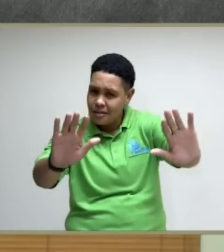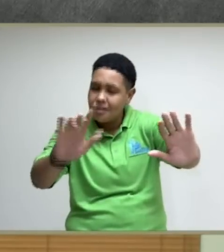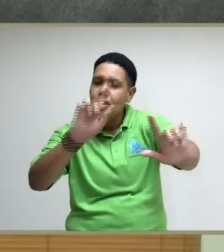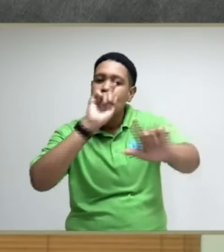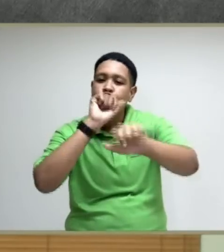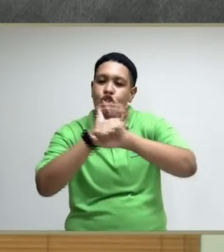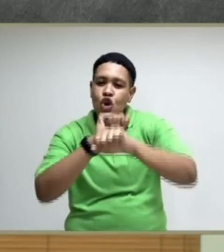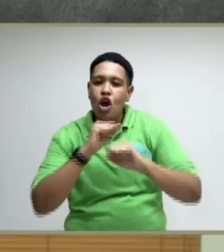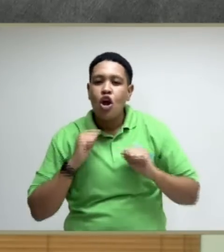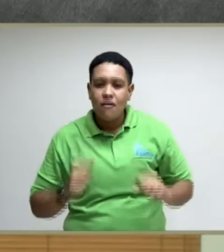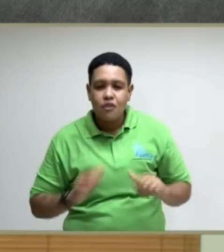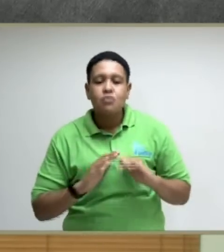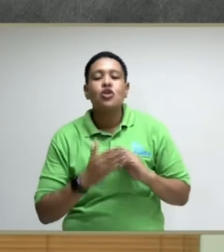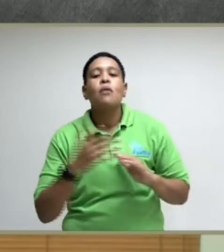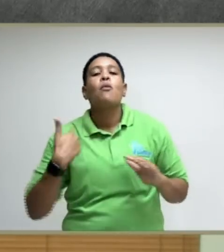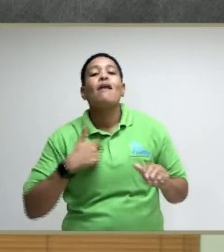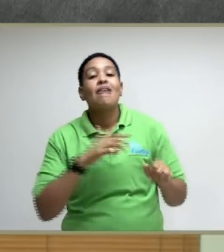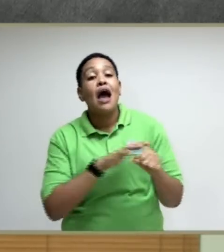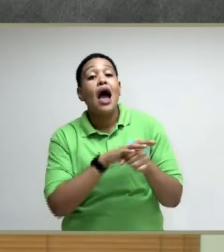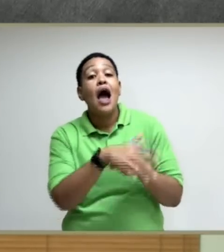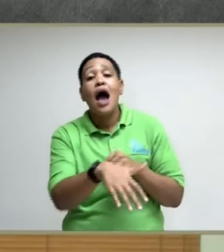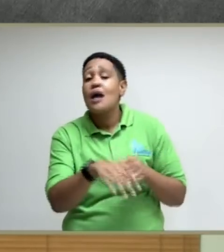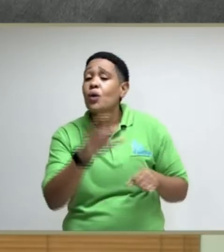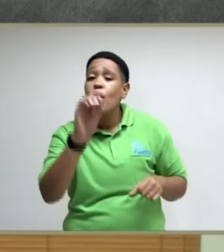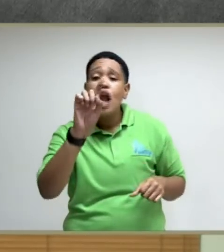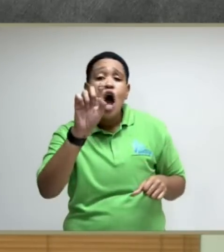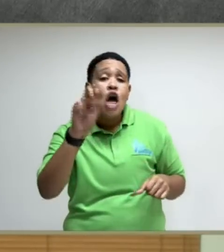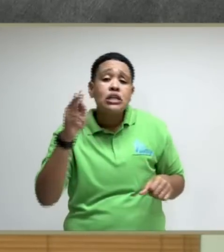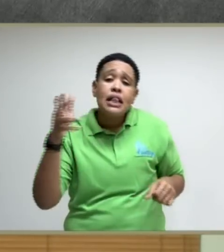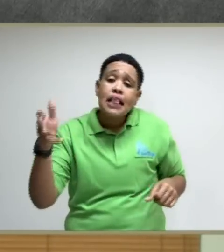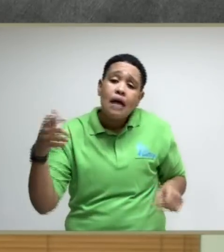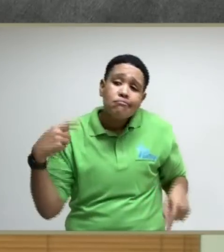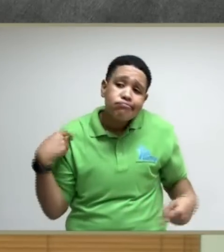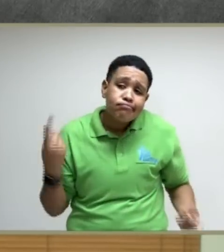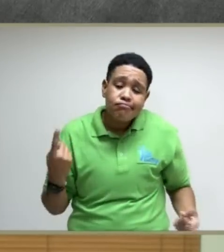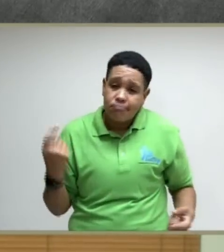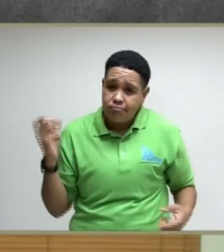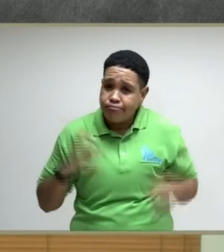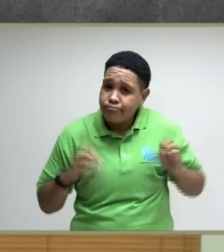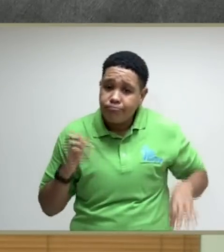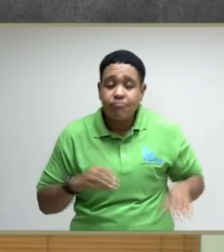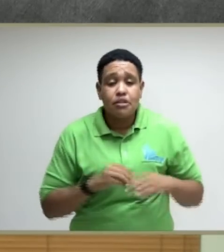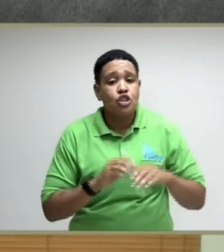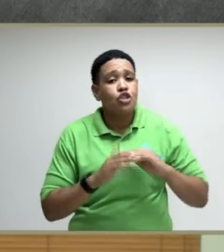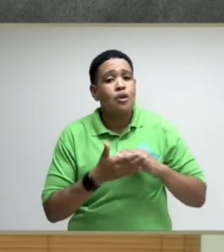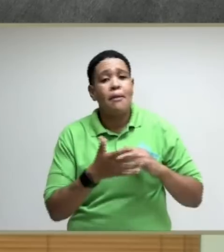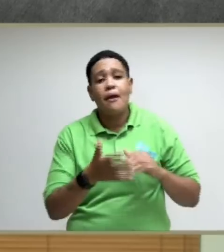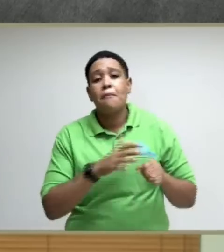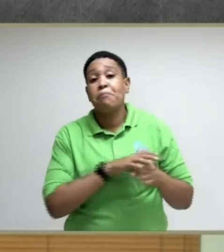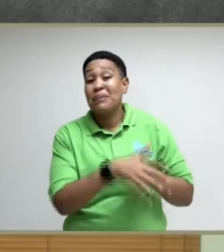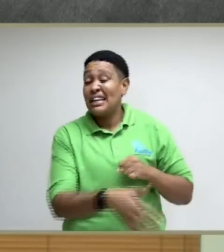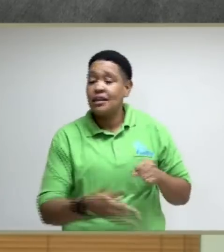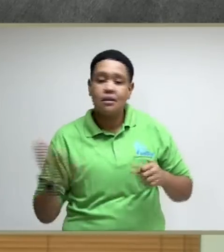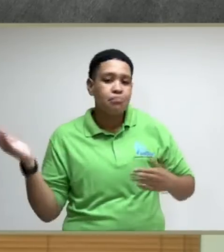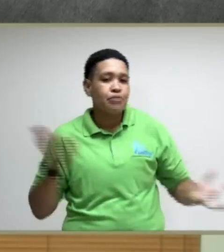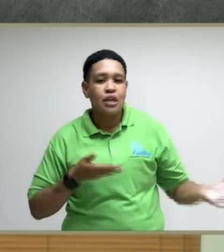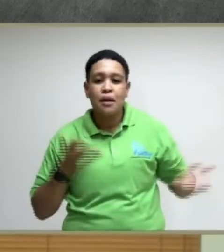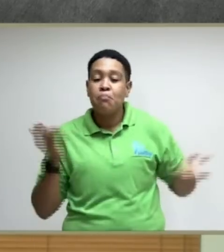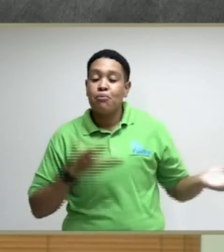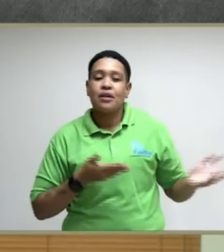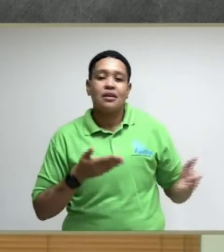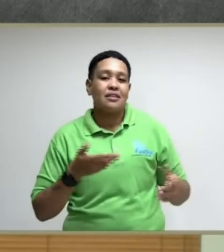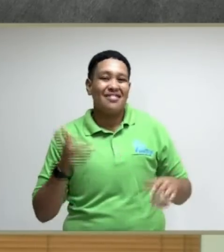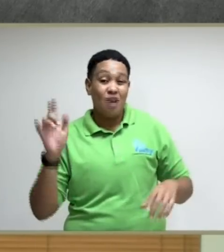public that we have had adequate amount of oxygen that have come into country, just coming out of that weekend